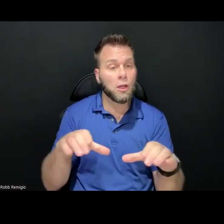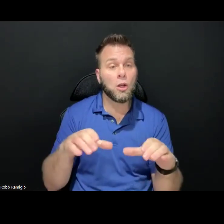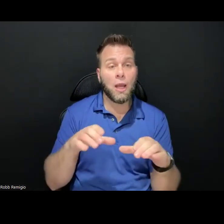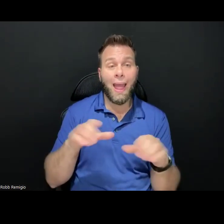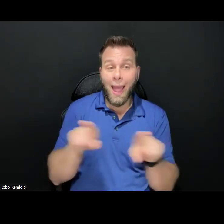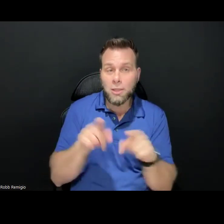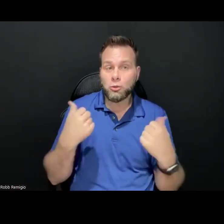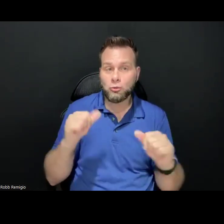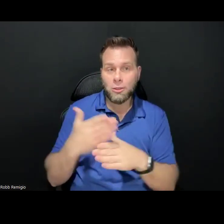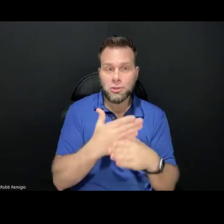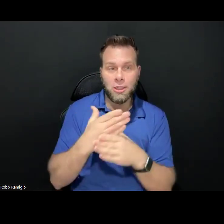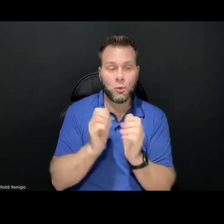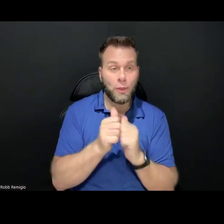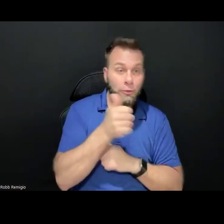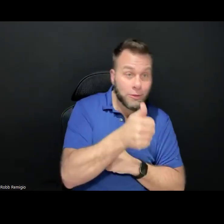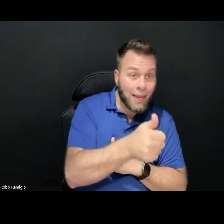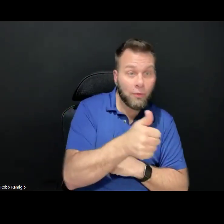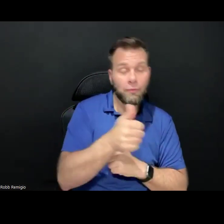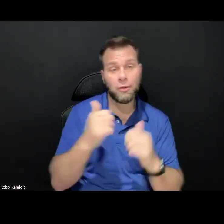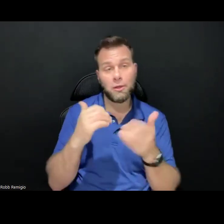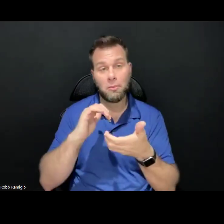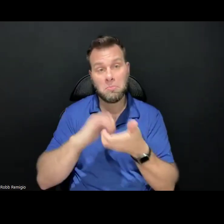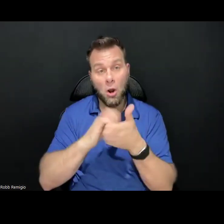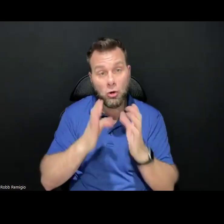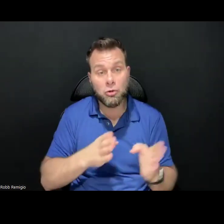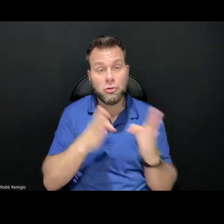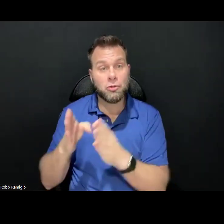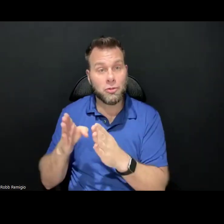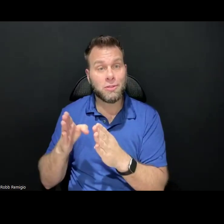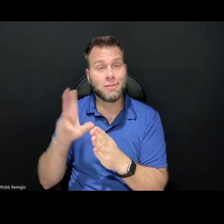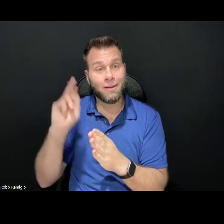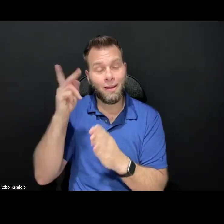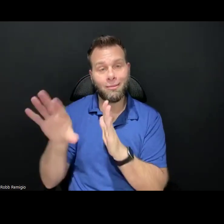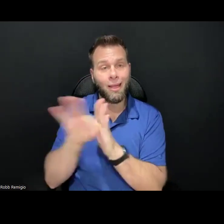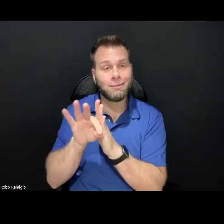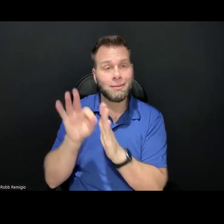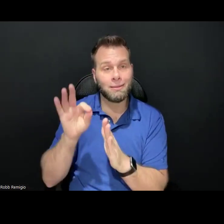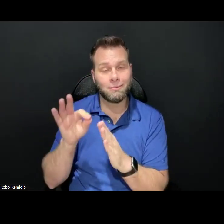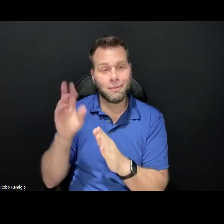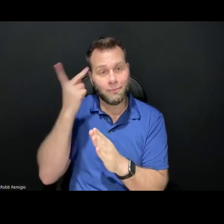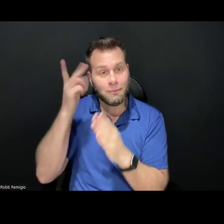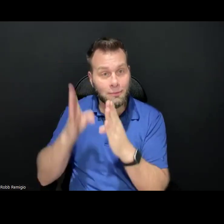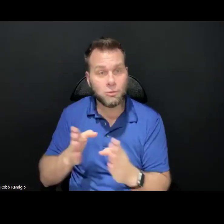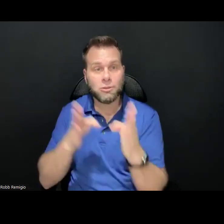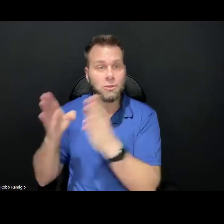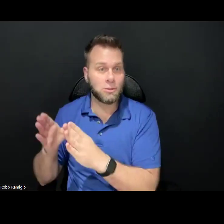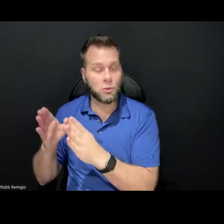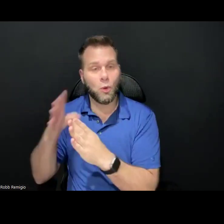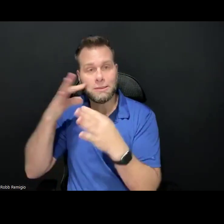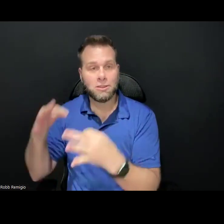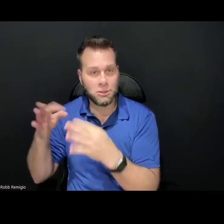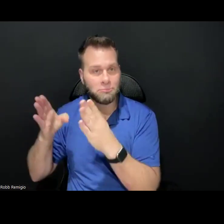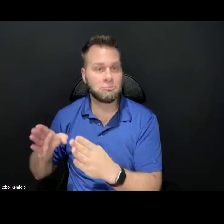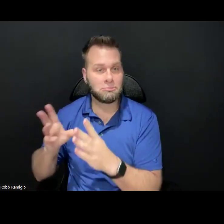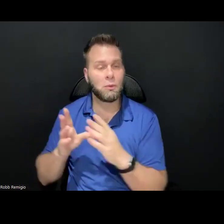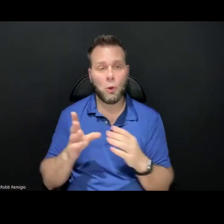others around you, whether they be partners, other funders, elected officials and decision makers, whatever it might be. But that's